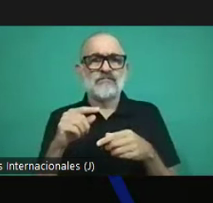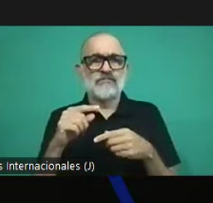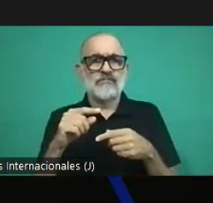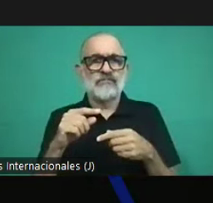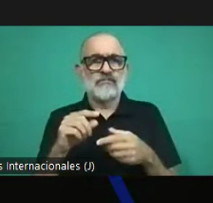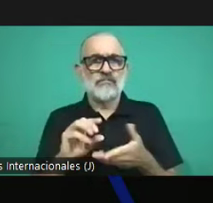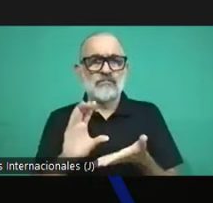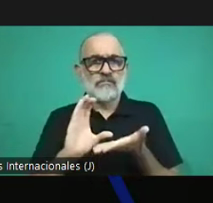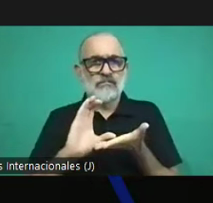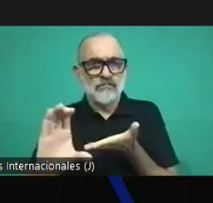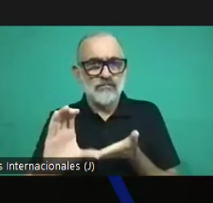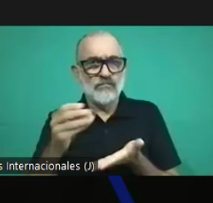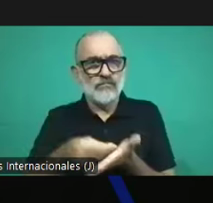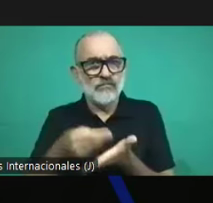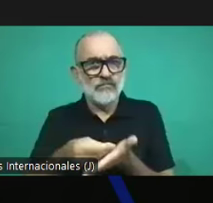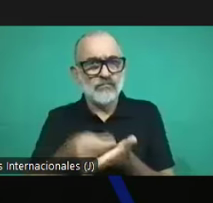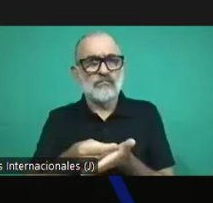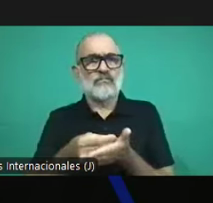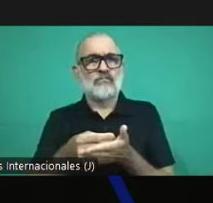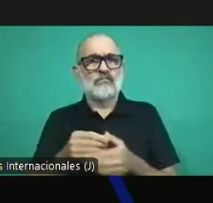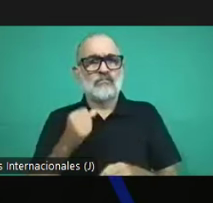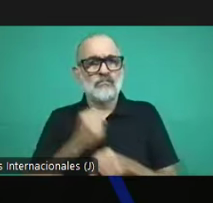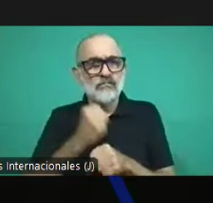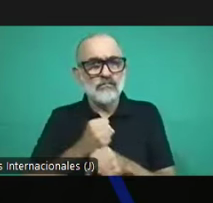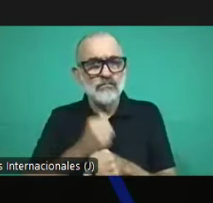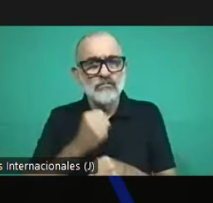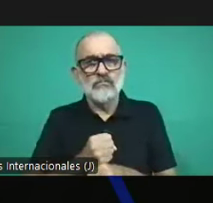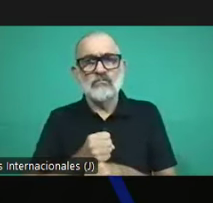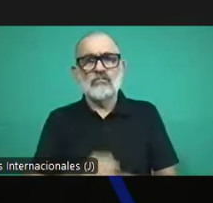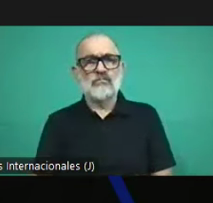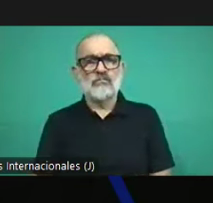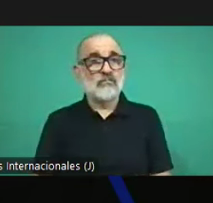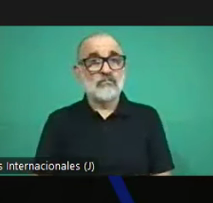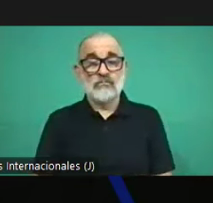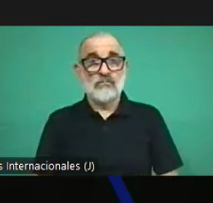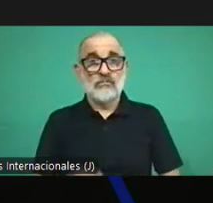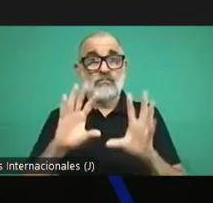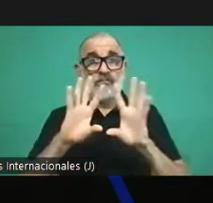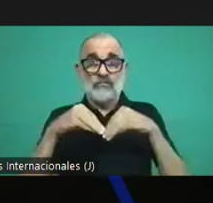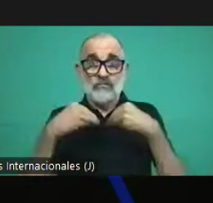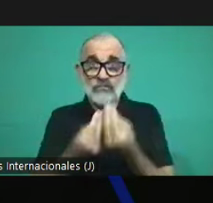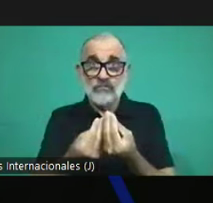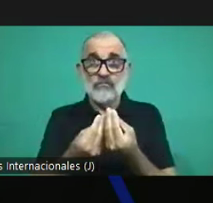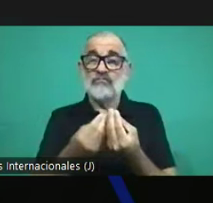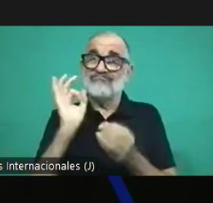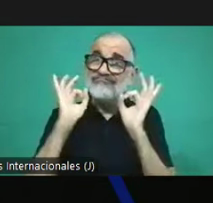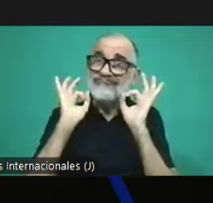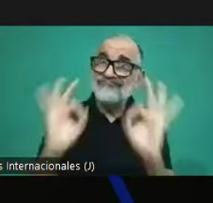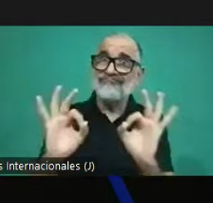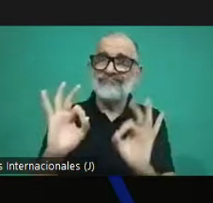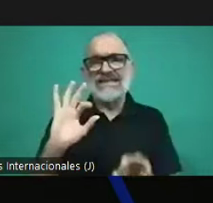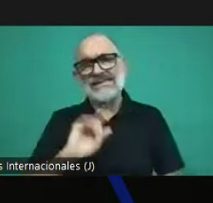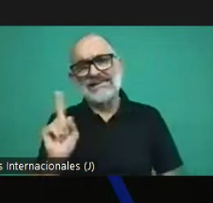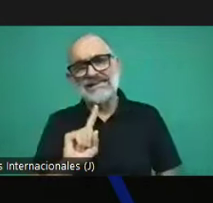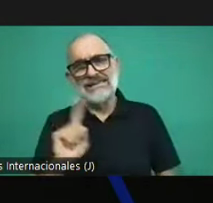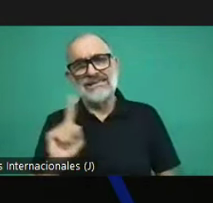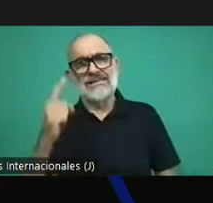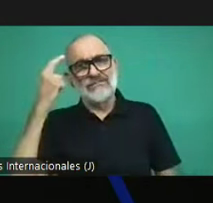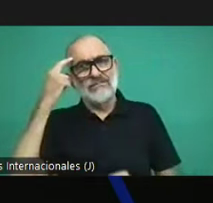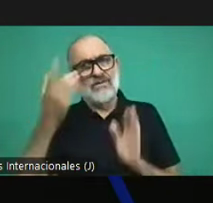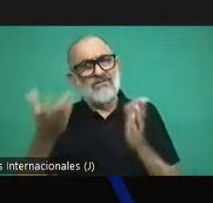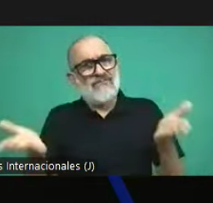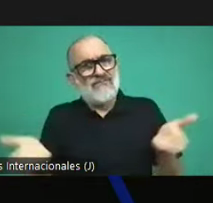1st missão to December é ajudar 31st. quem precisa We e fazer have com que that o recurso commitment of chegue helping a todos que realmente the ones precisam e who a maior need and